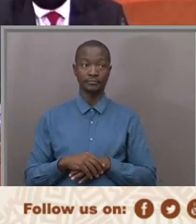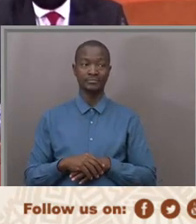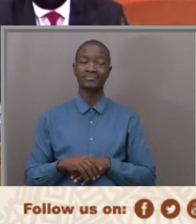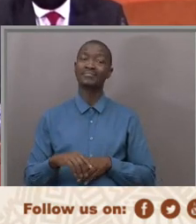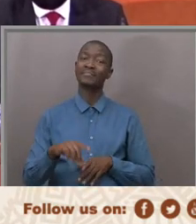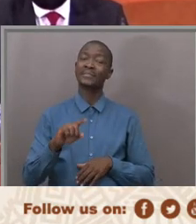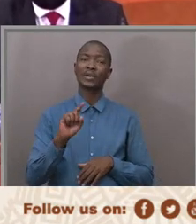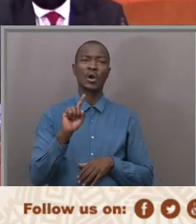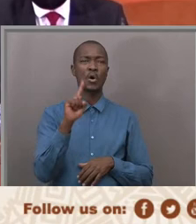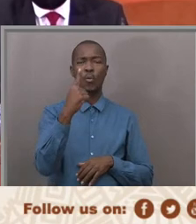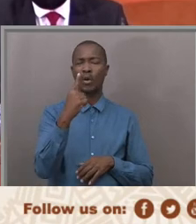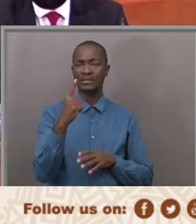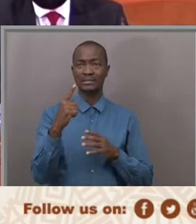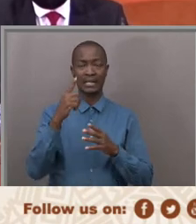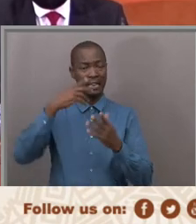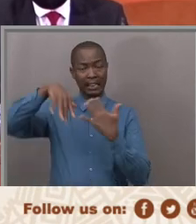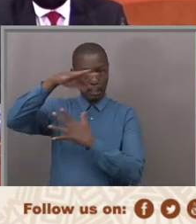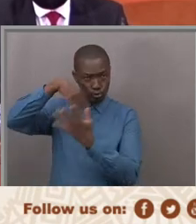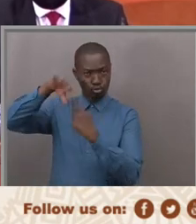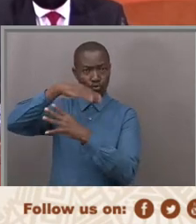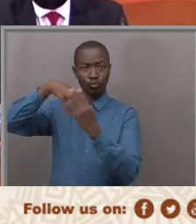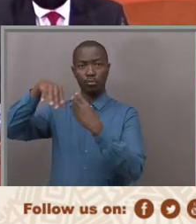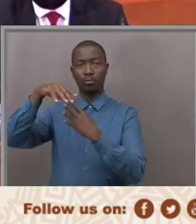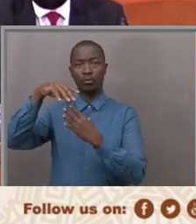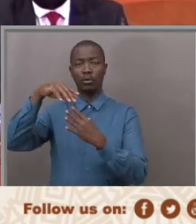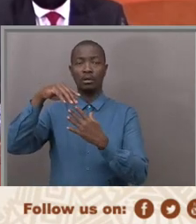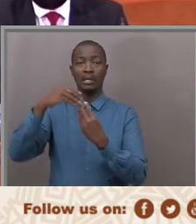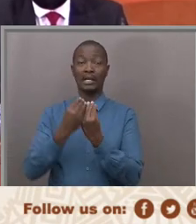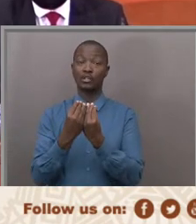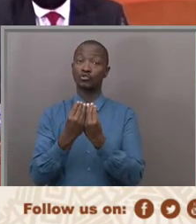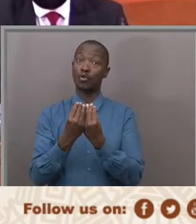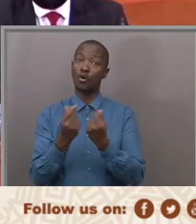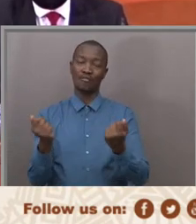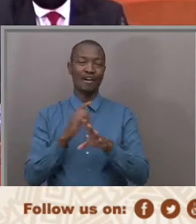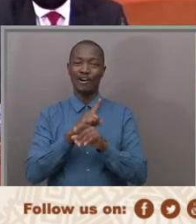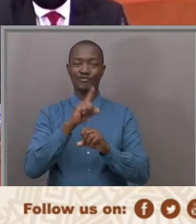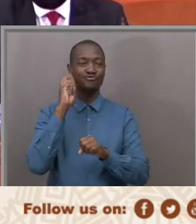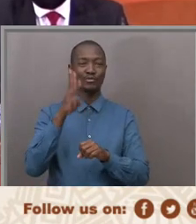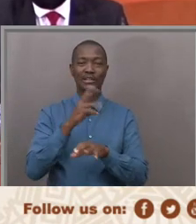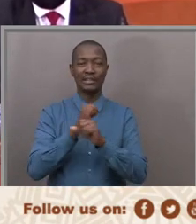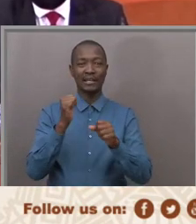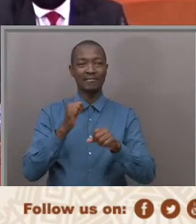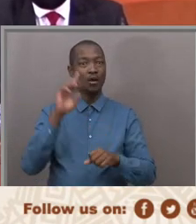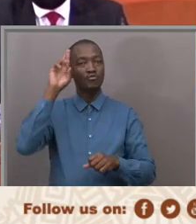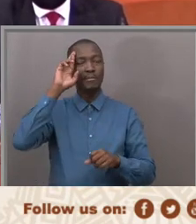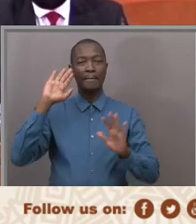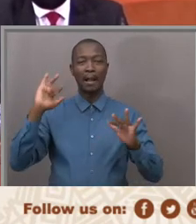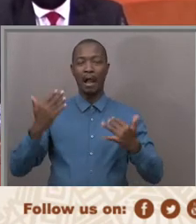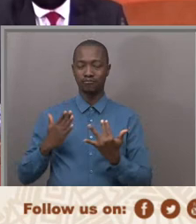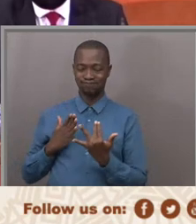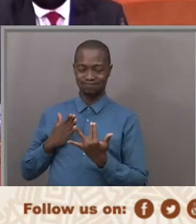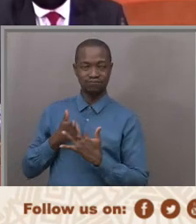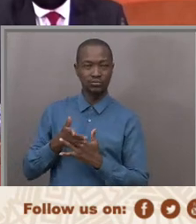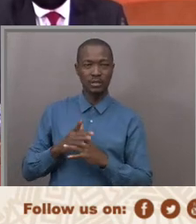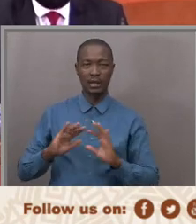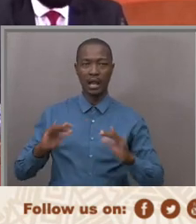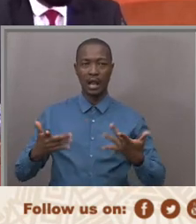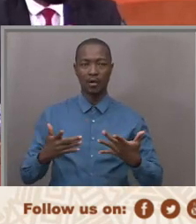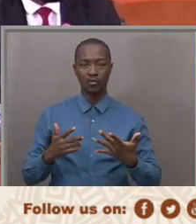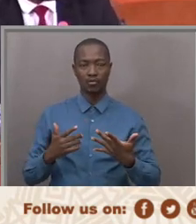"Once the storm is over, you won't remember how you made it through, how you managed to